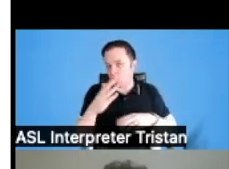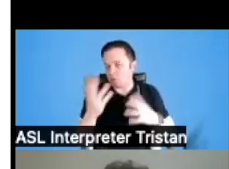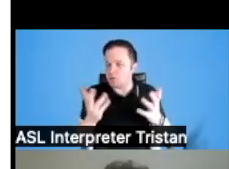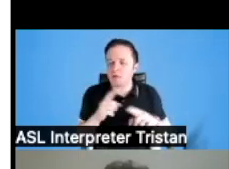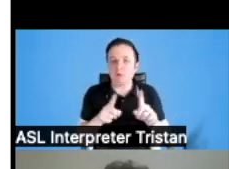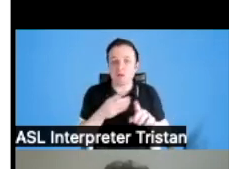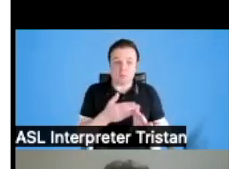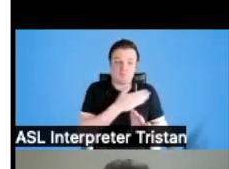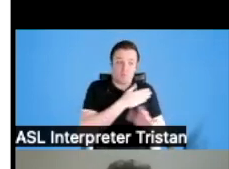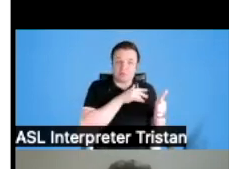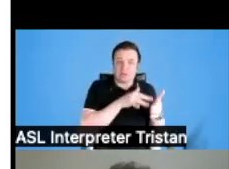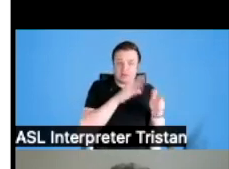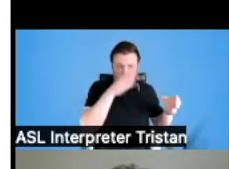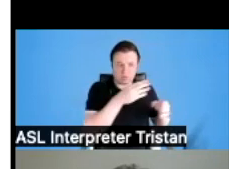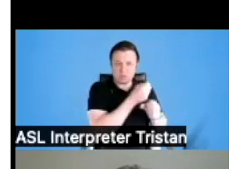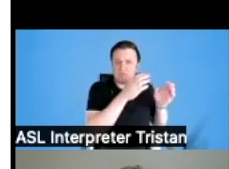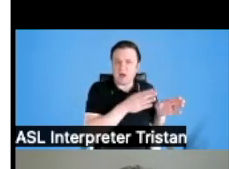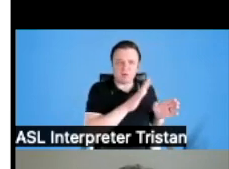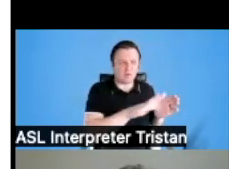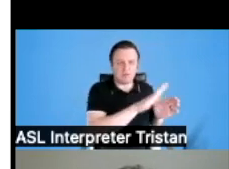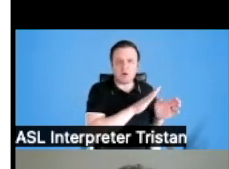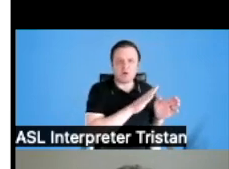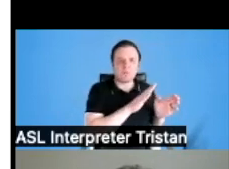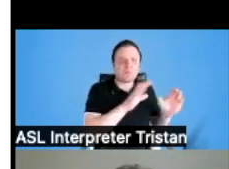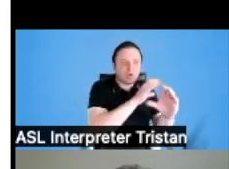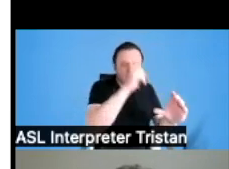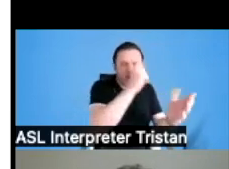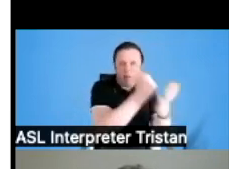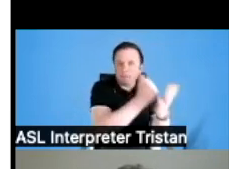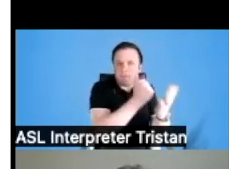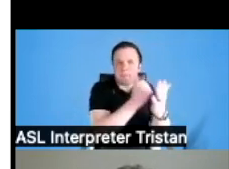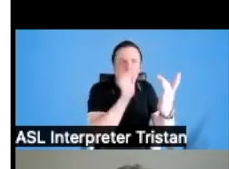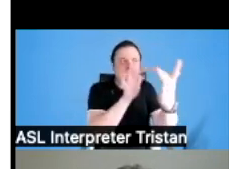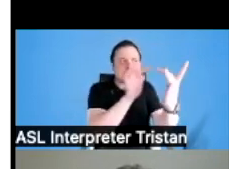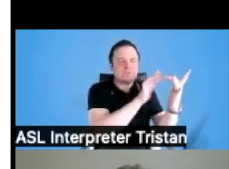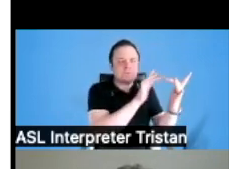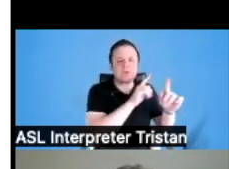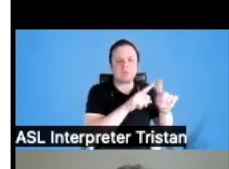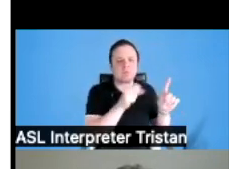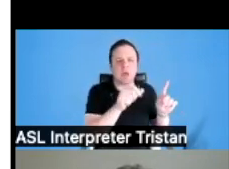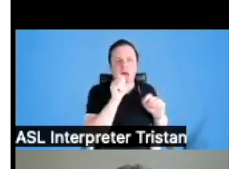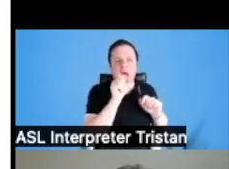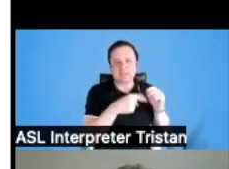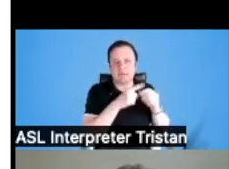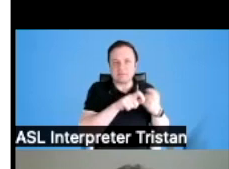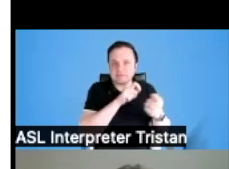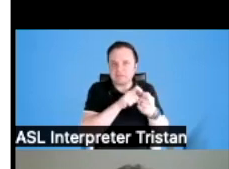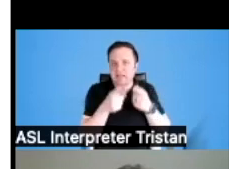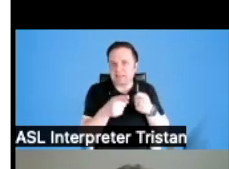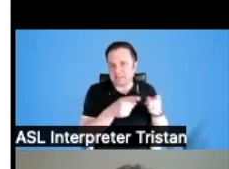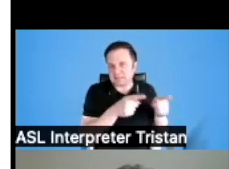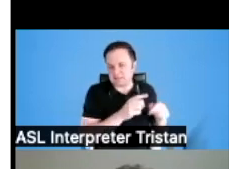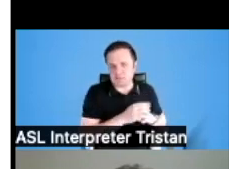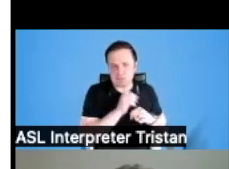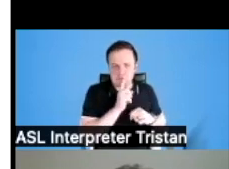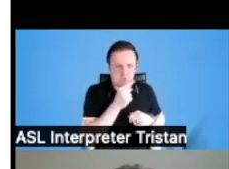focused on like survivors' general help seeking rather than systematically asking about specific incidents. So